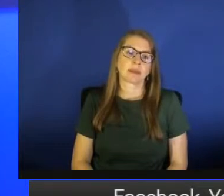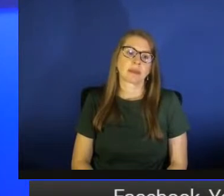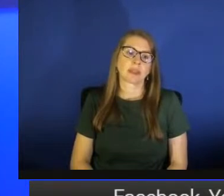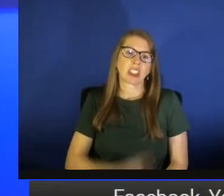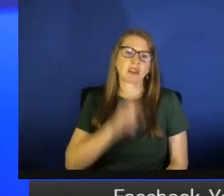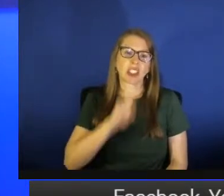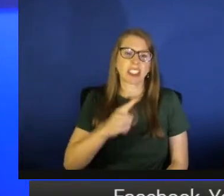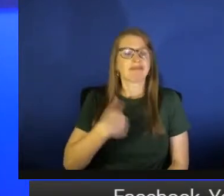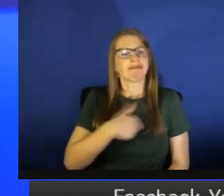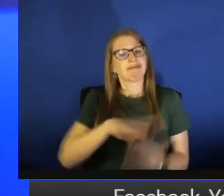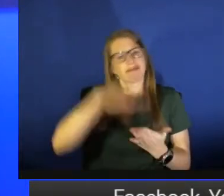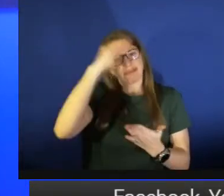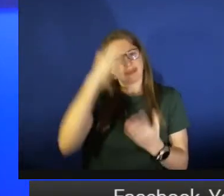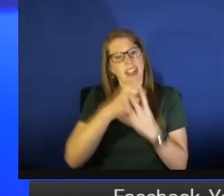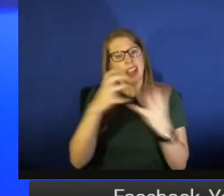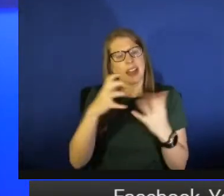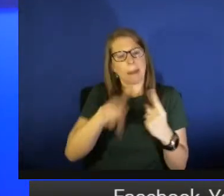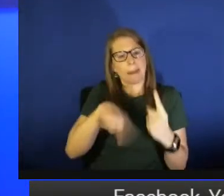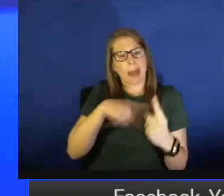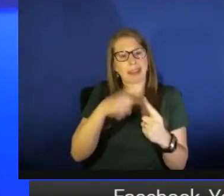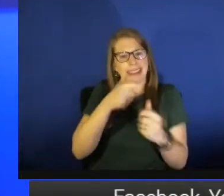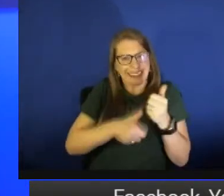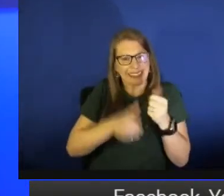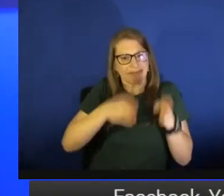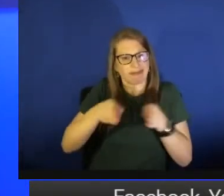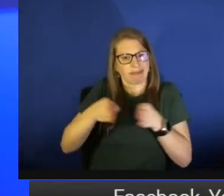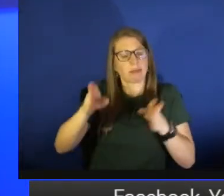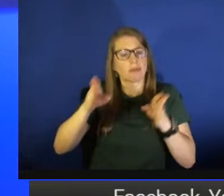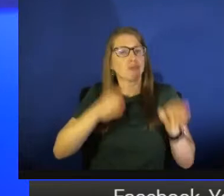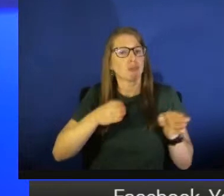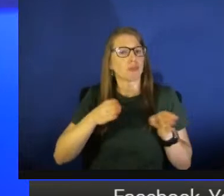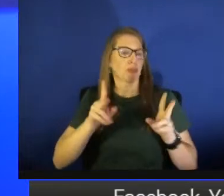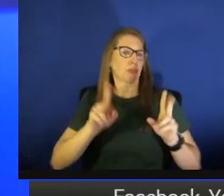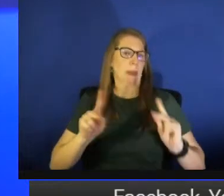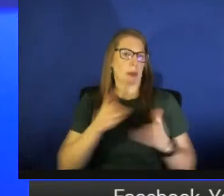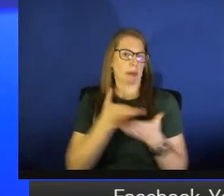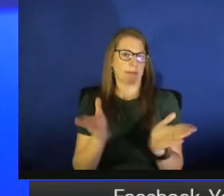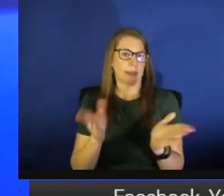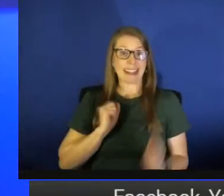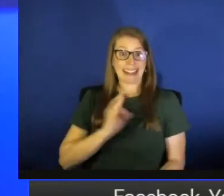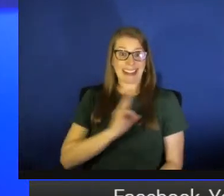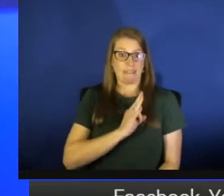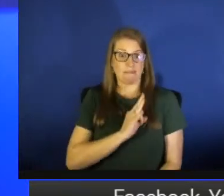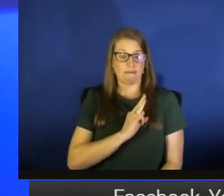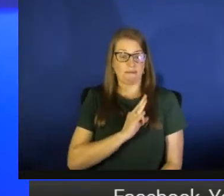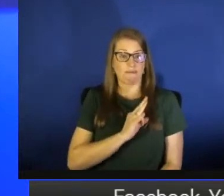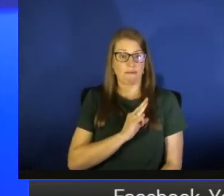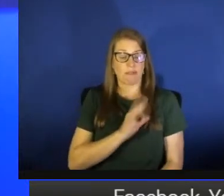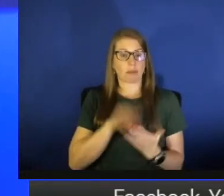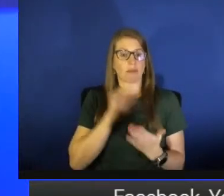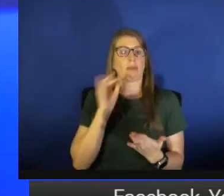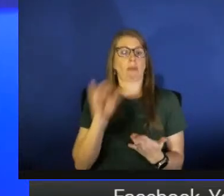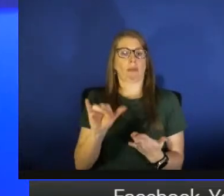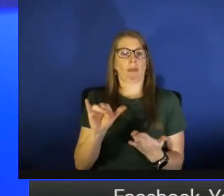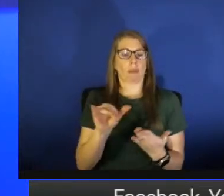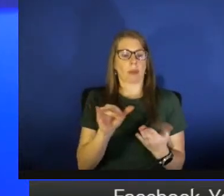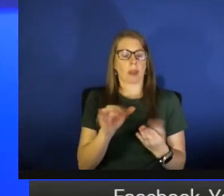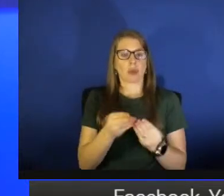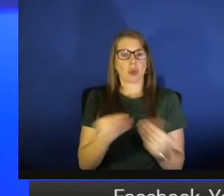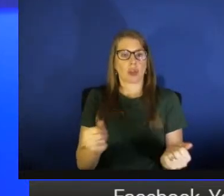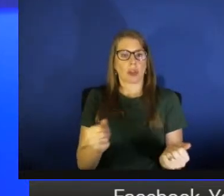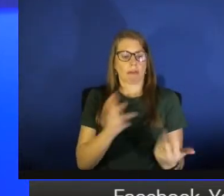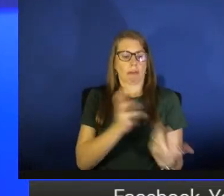each individual person. One of the things that we learned about our staff was there wasn't one simple solution for everything, that each